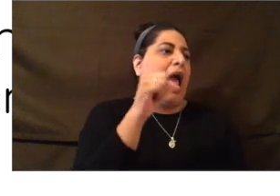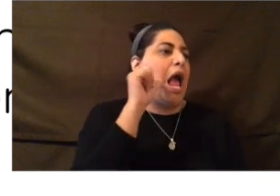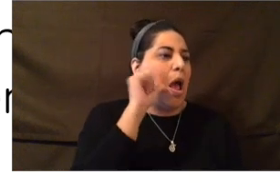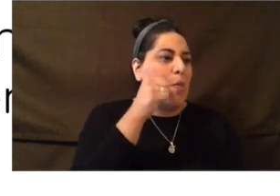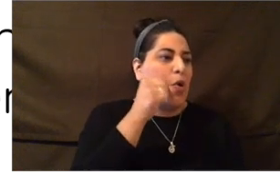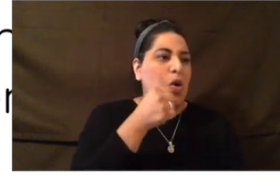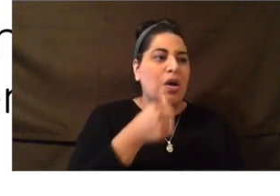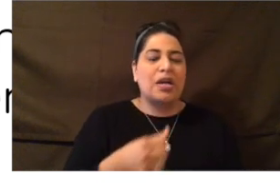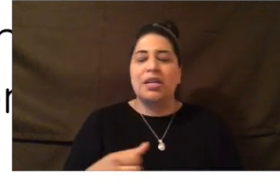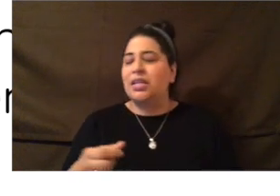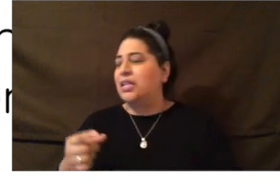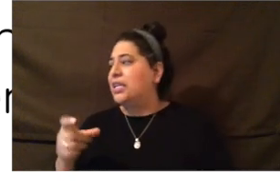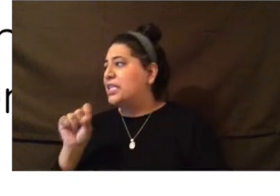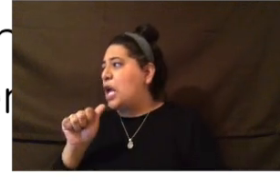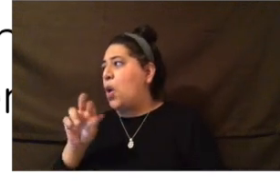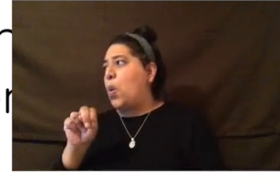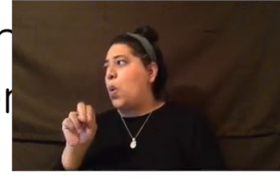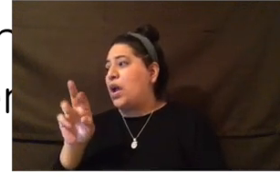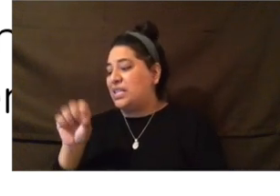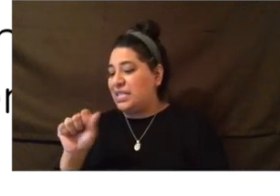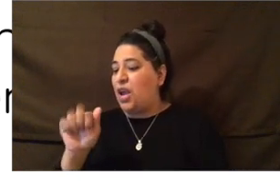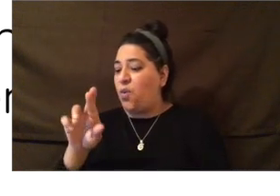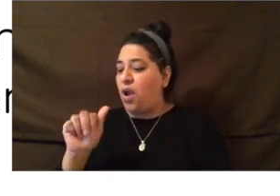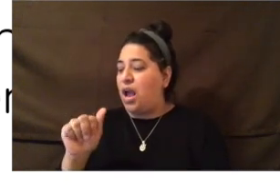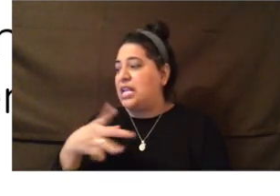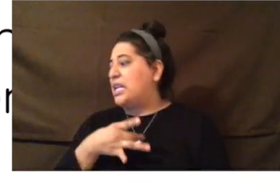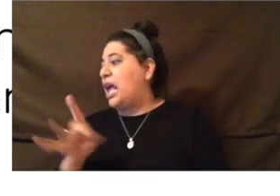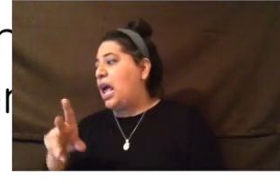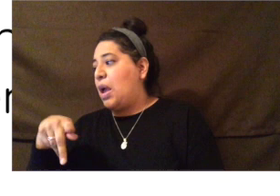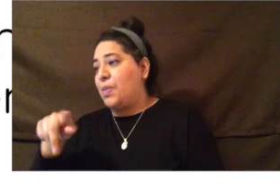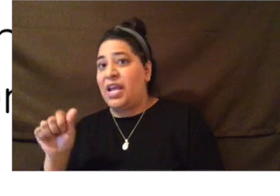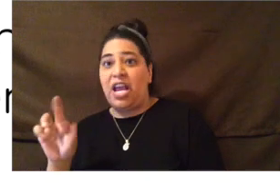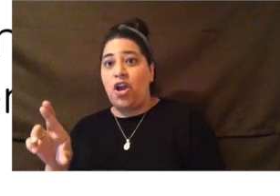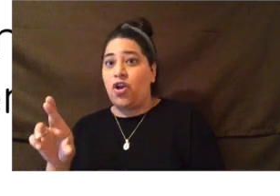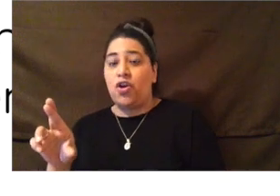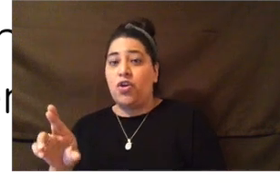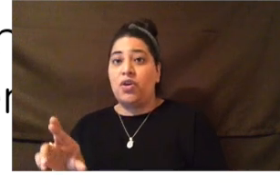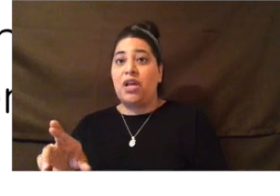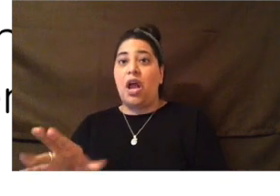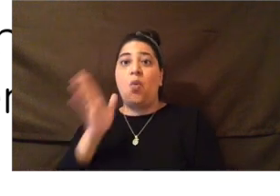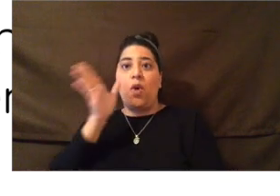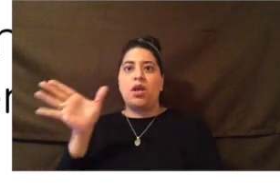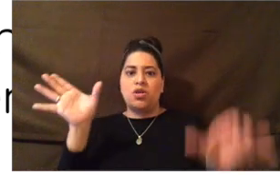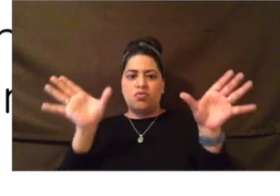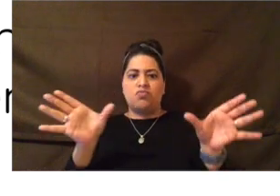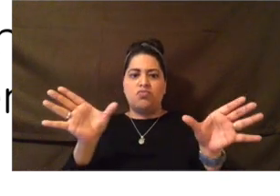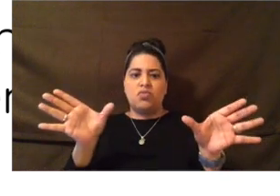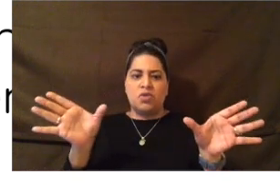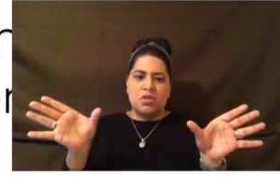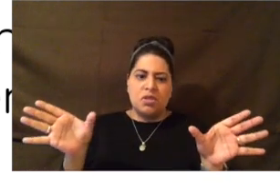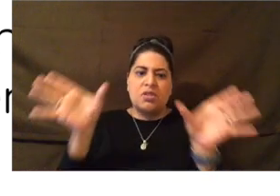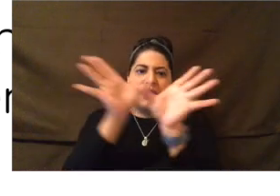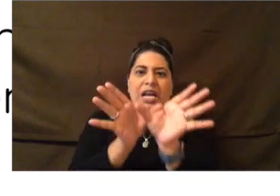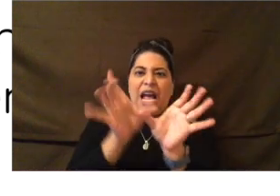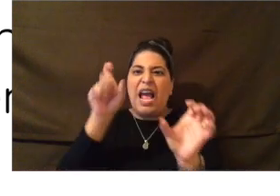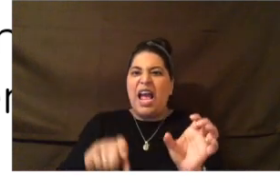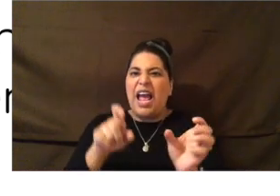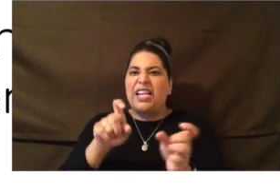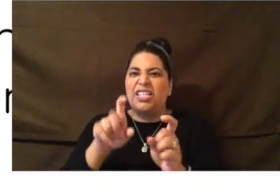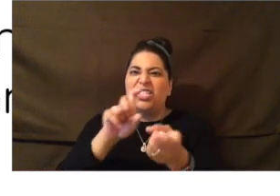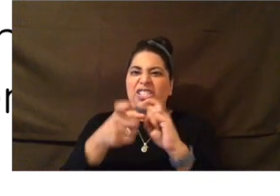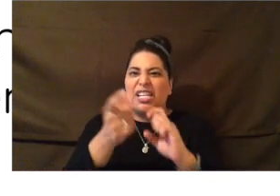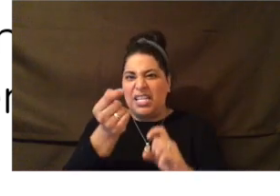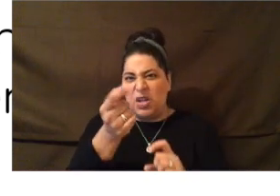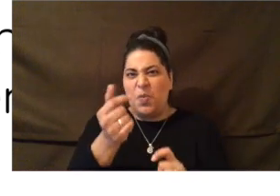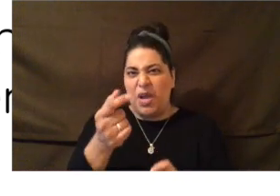Sarah doesn't like apples, nor does she like pears. Okay, again, Sarah doesn't like apples. She doesn't like pears. I have